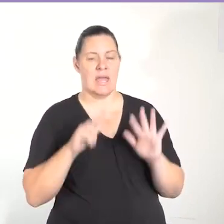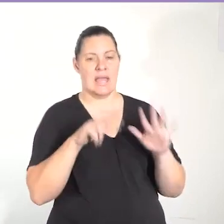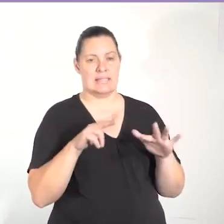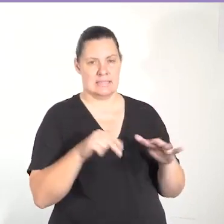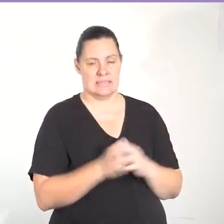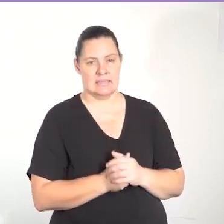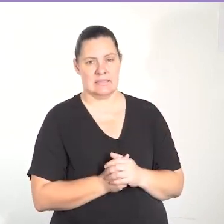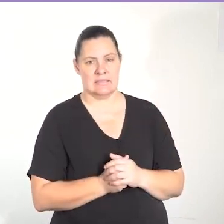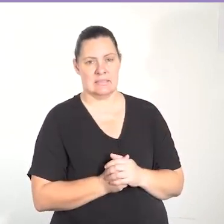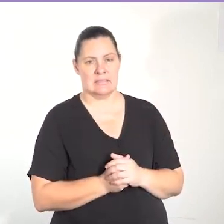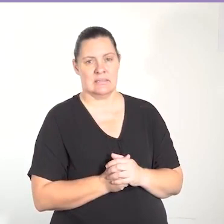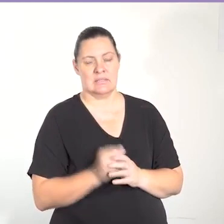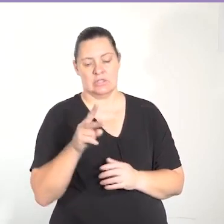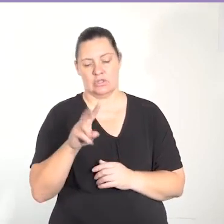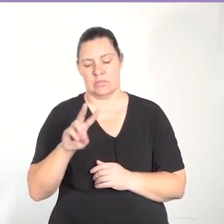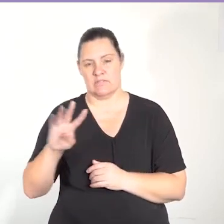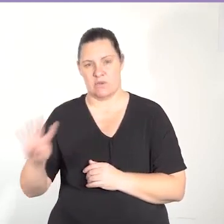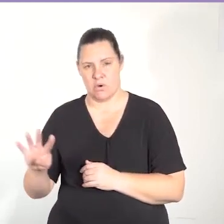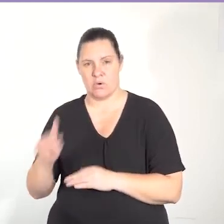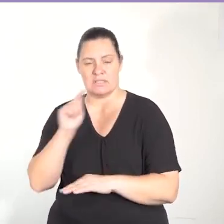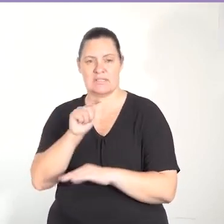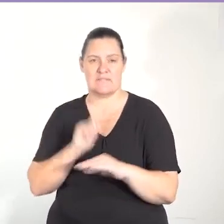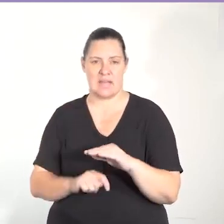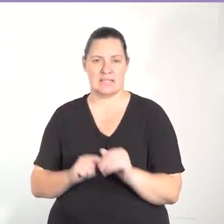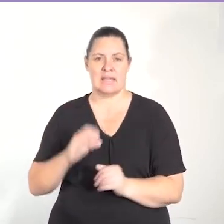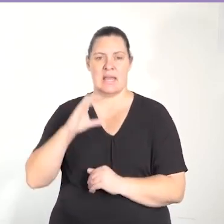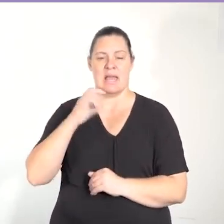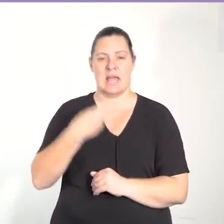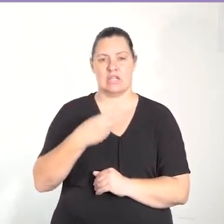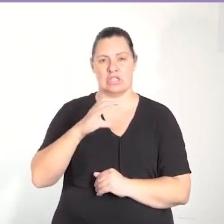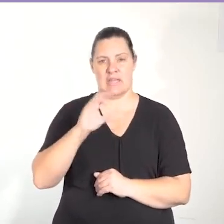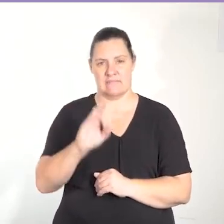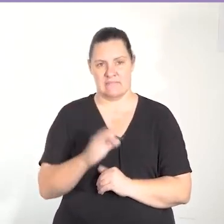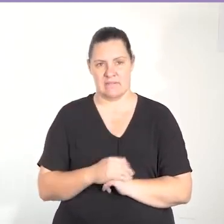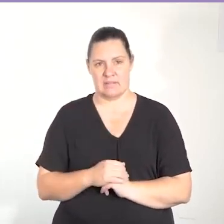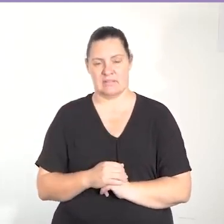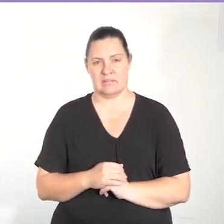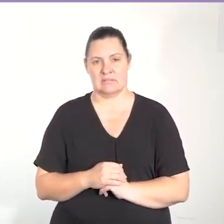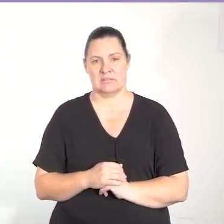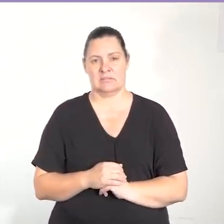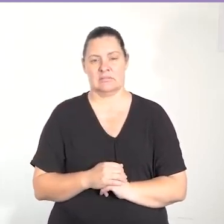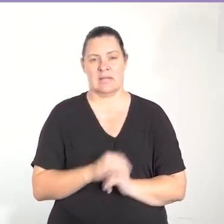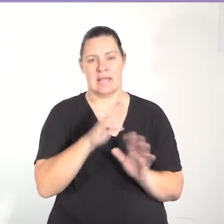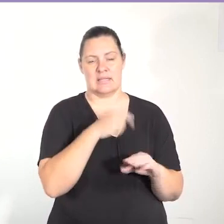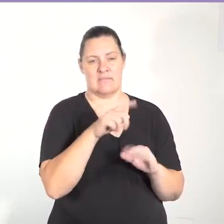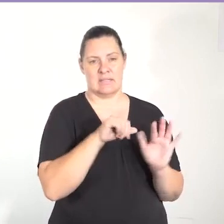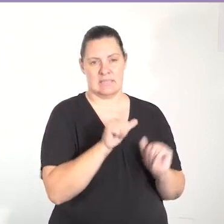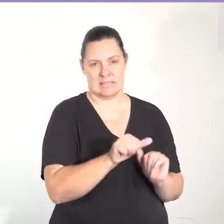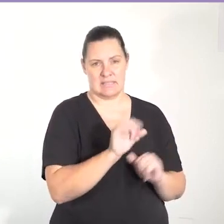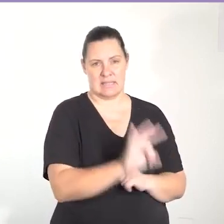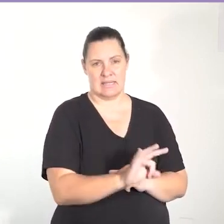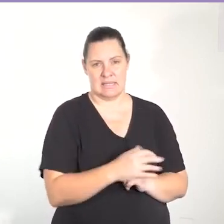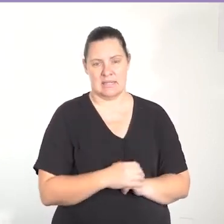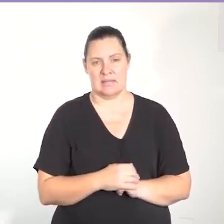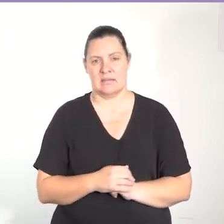take 18 is to 24, divide by the HCF. 18 divided by 6 gives us